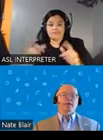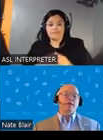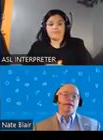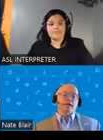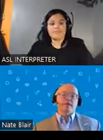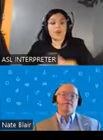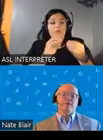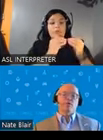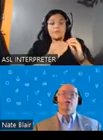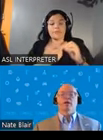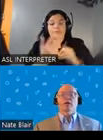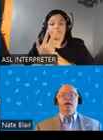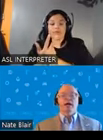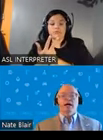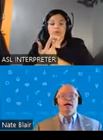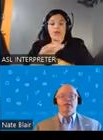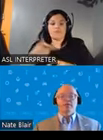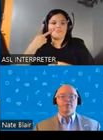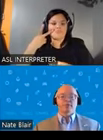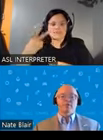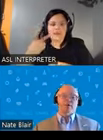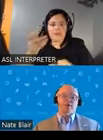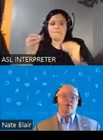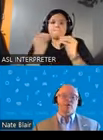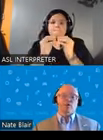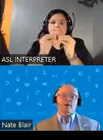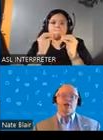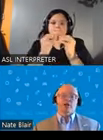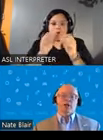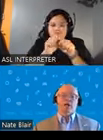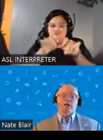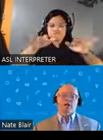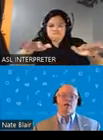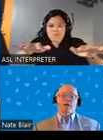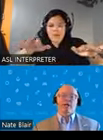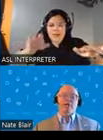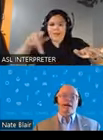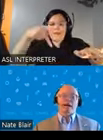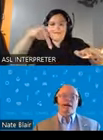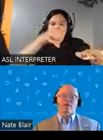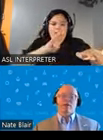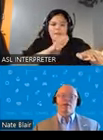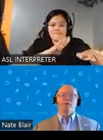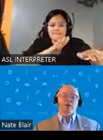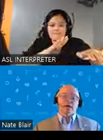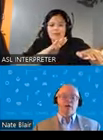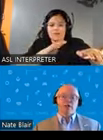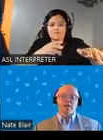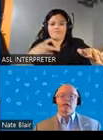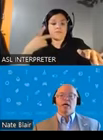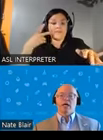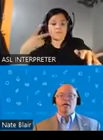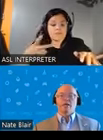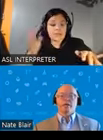Scenario three then adds even more distributed PV and storage, thinking about remote